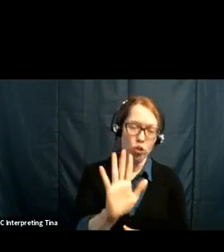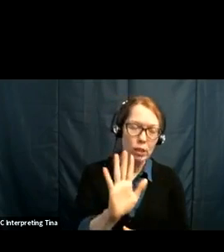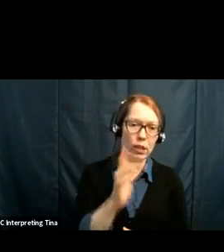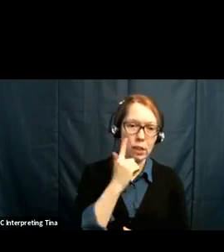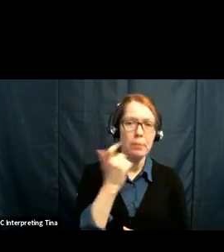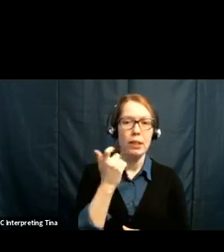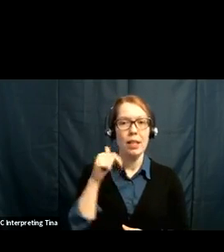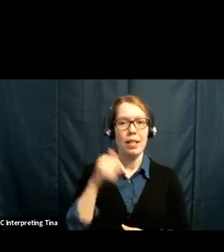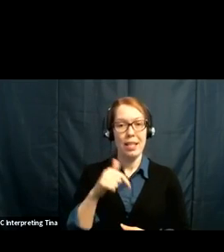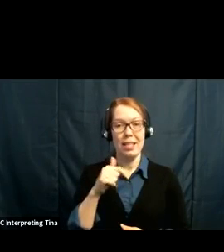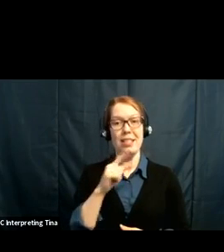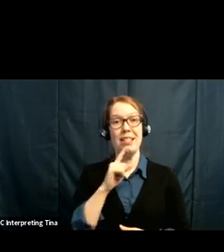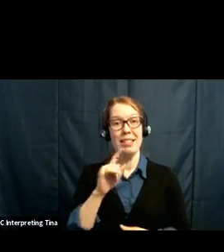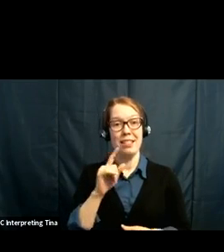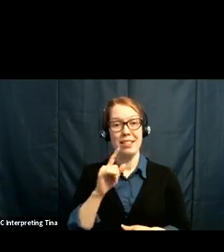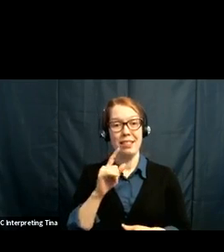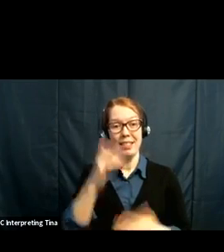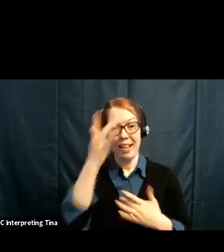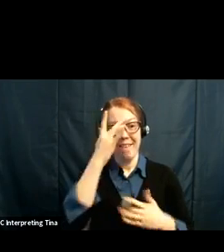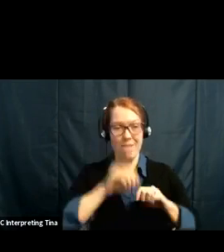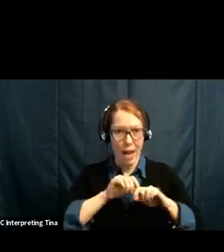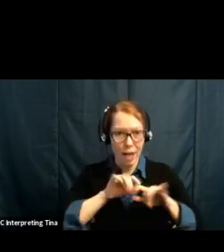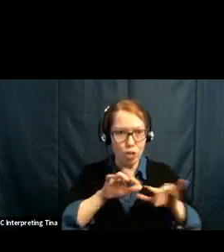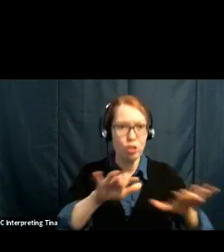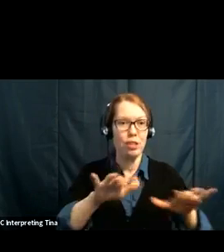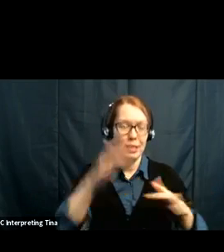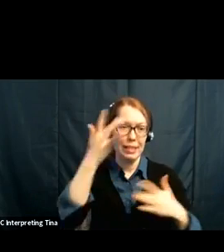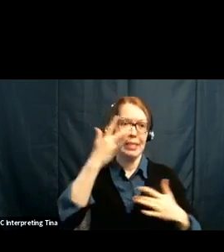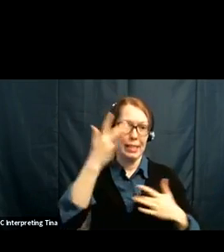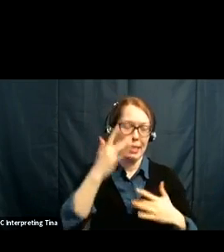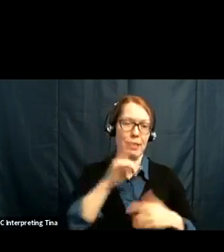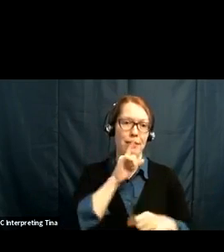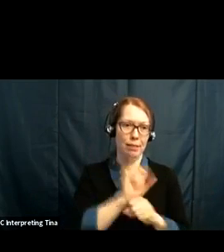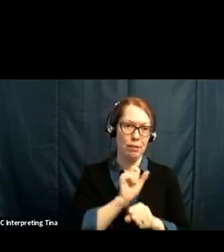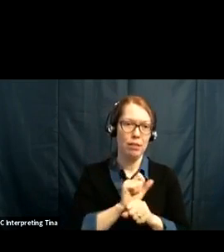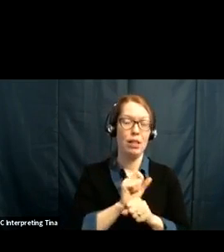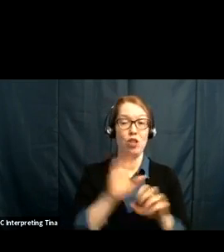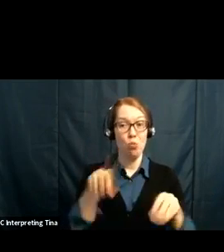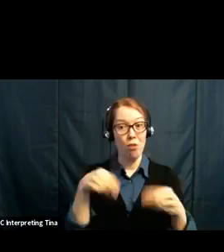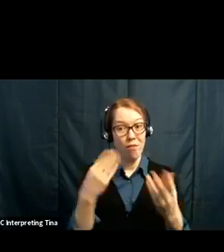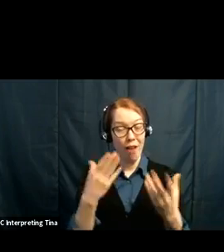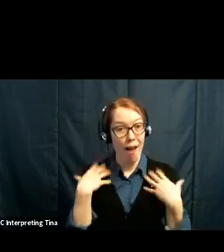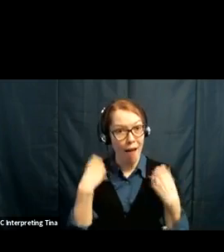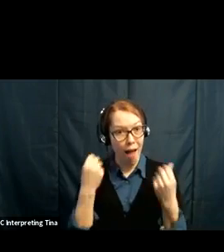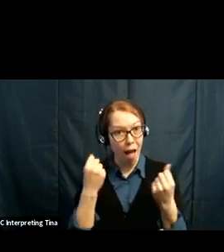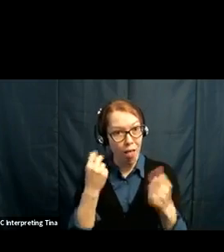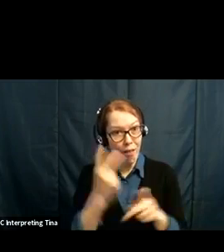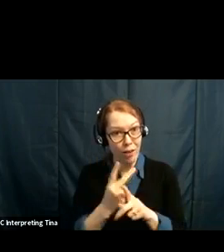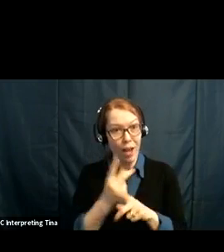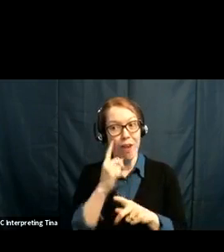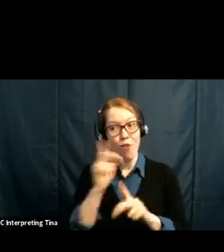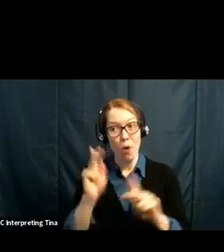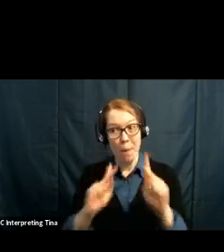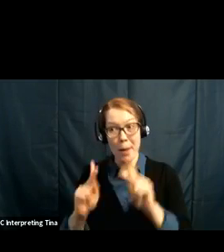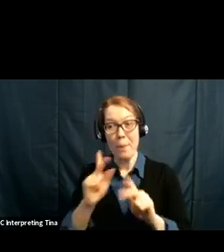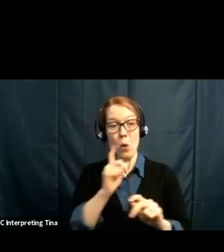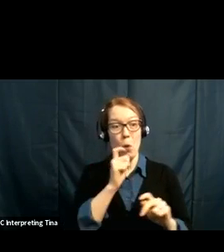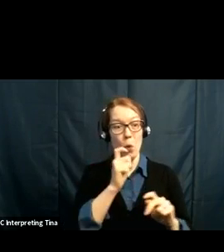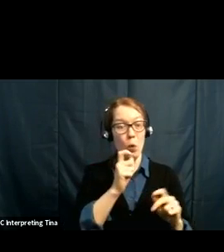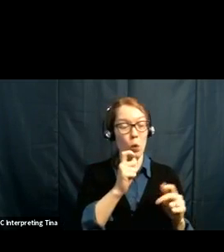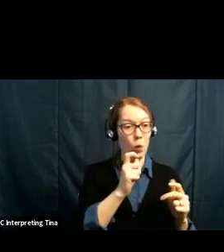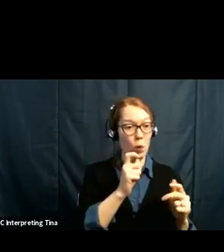is infectious disease, and this is our ability as a community to provide health care for those who need it, both with COVID and